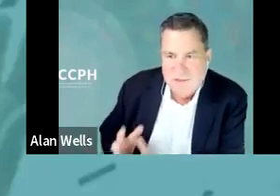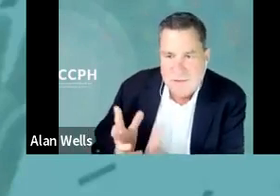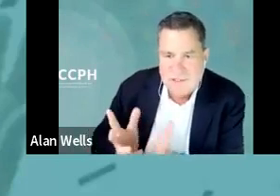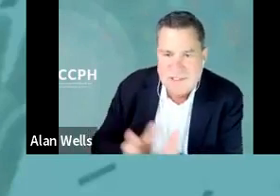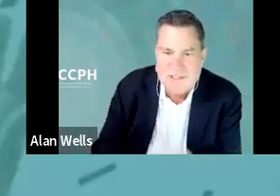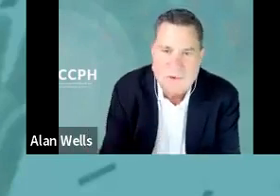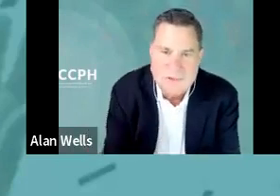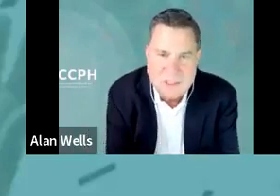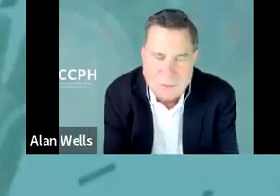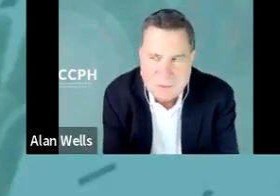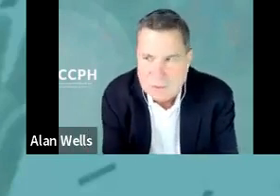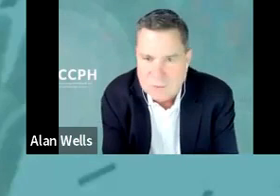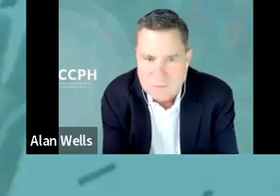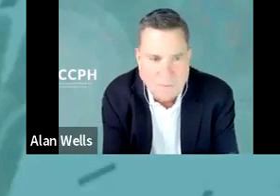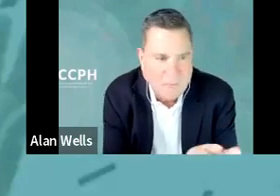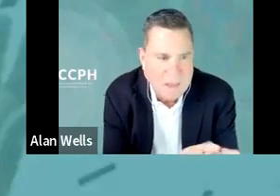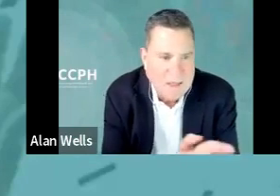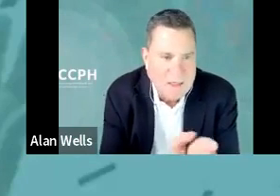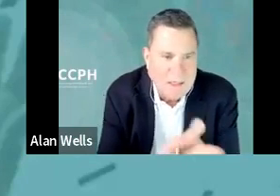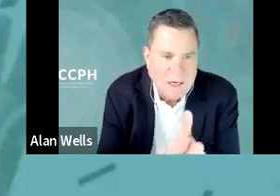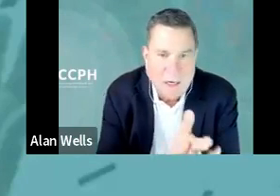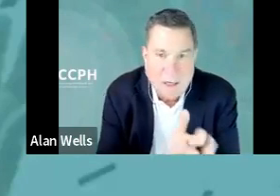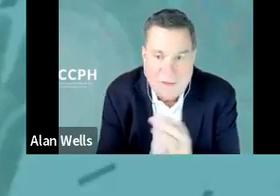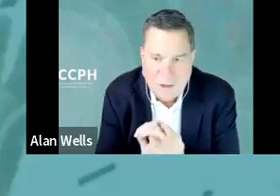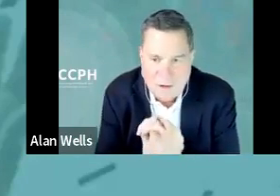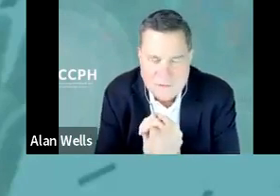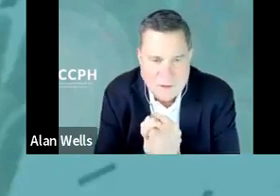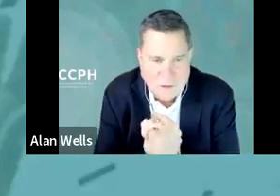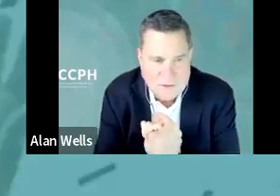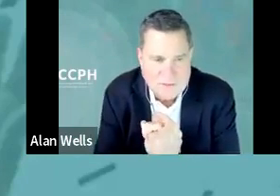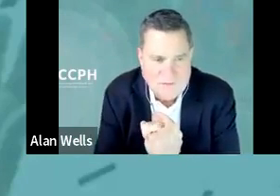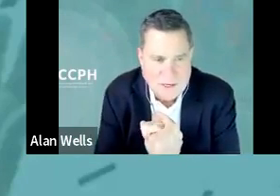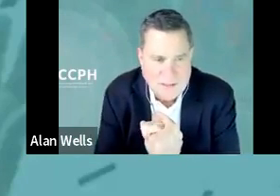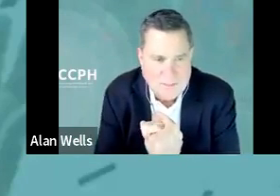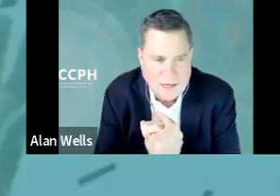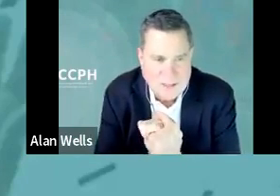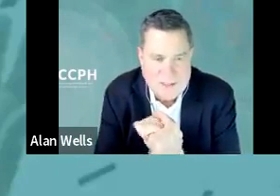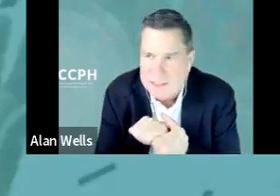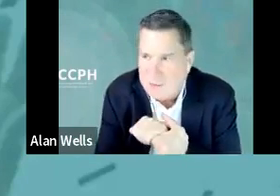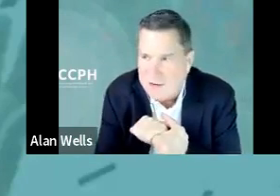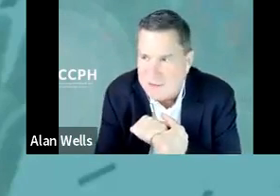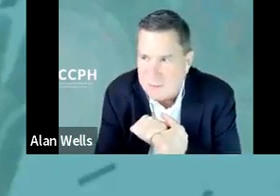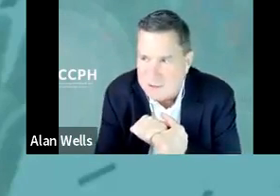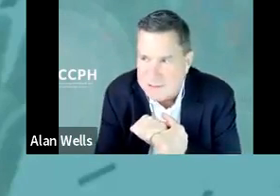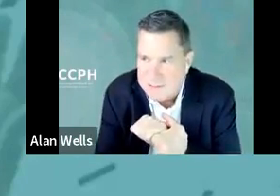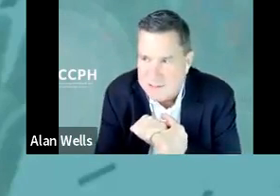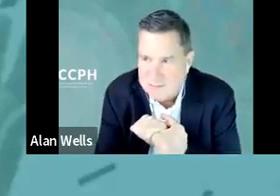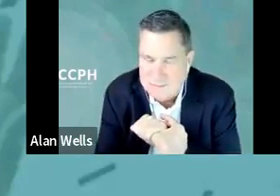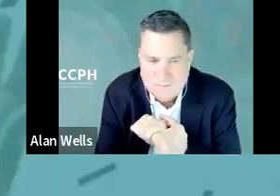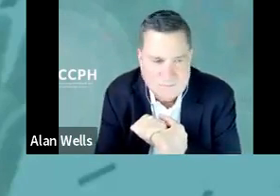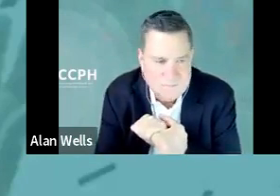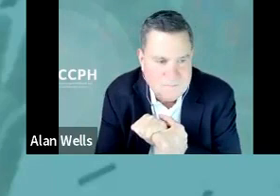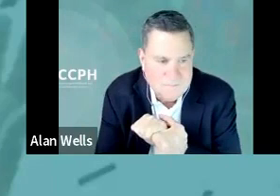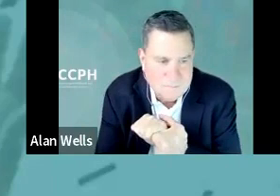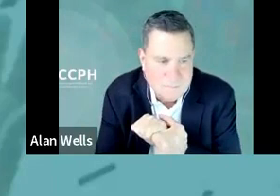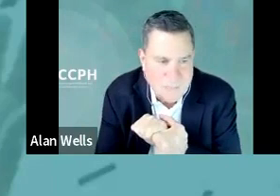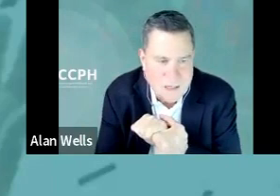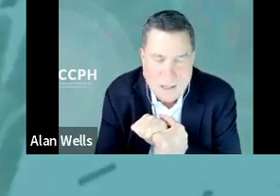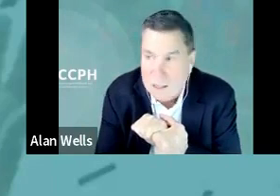community? Of course, this is a very general term. They often are defined by geographic proximity,